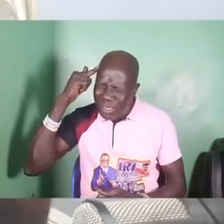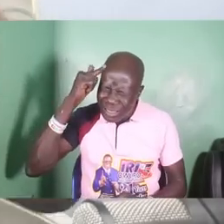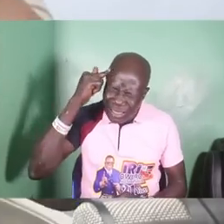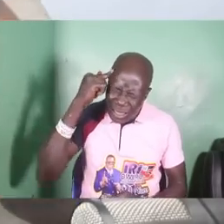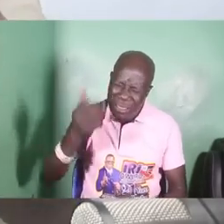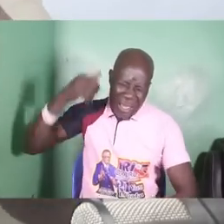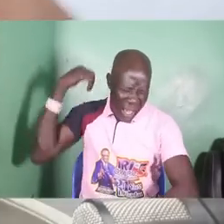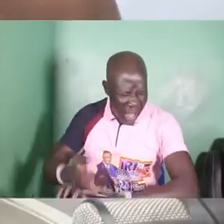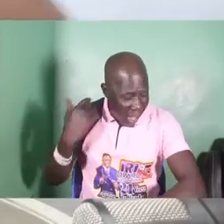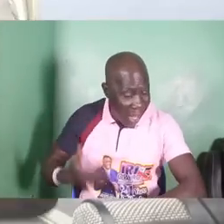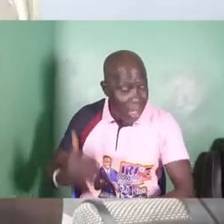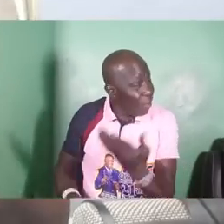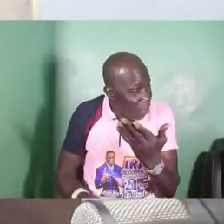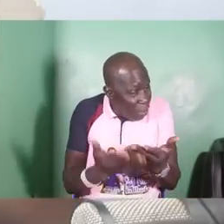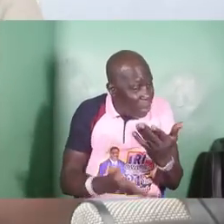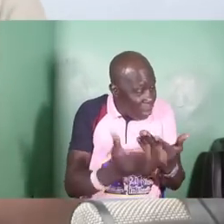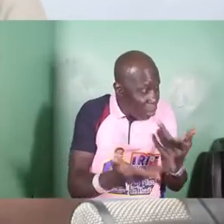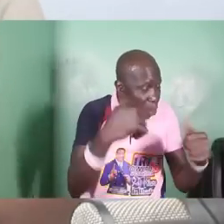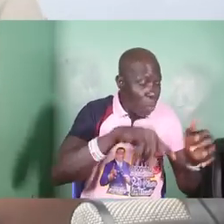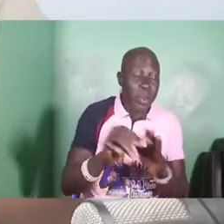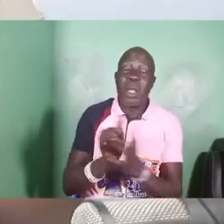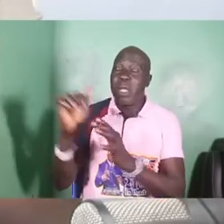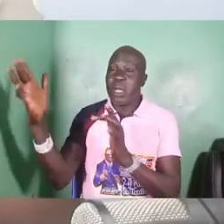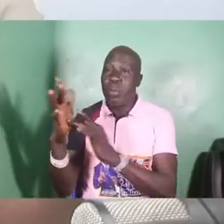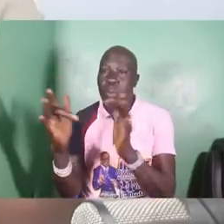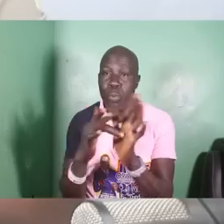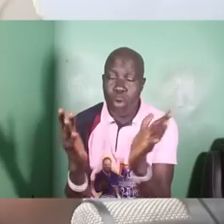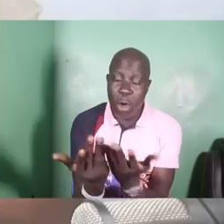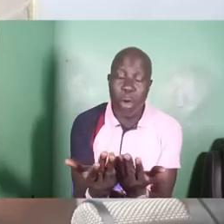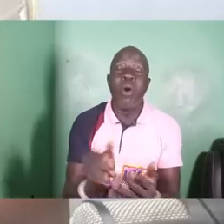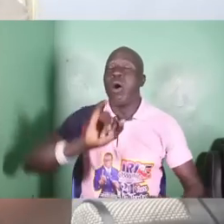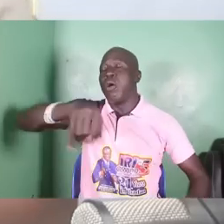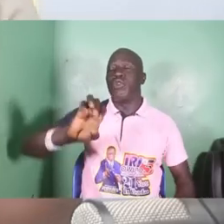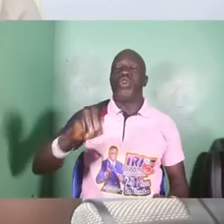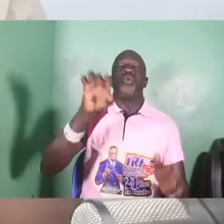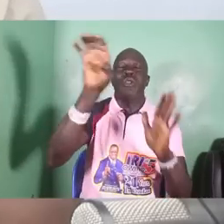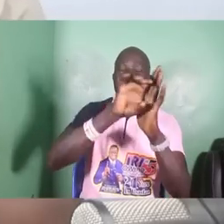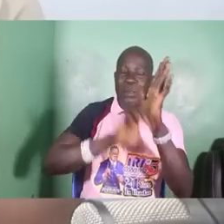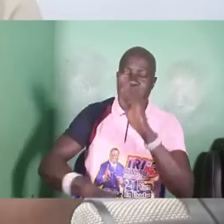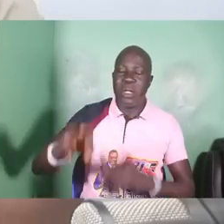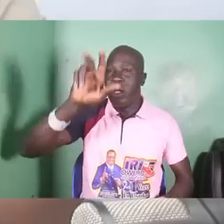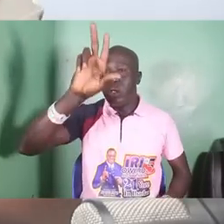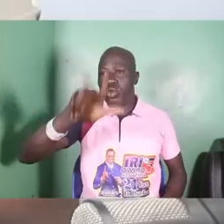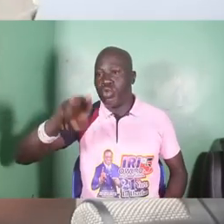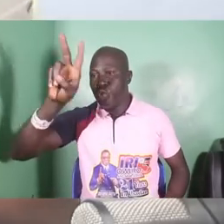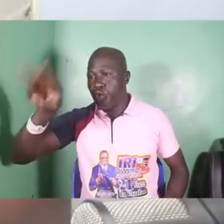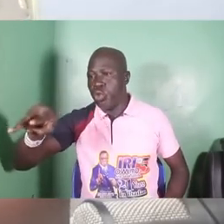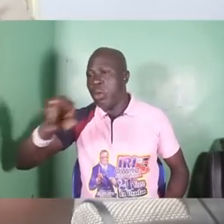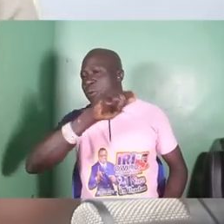later be healed. I see this in the book of Job. Today, chapter 22. When God said, verse